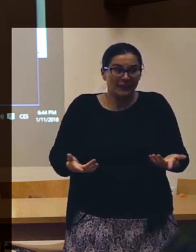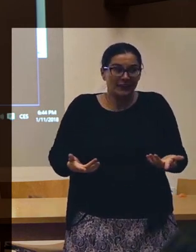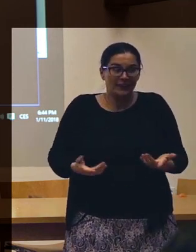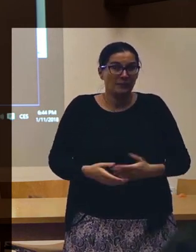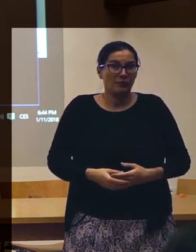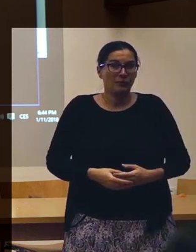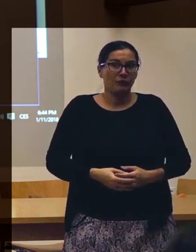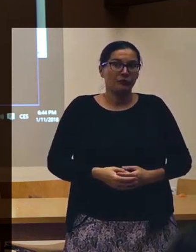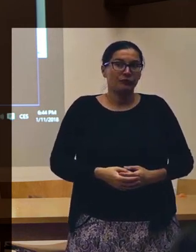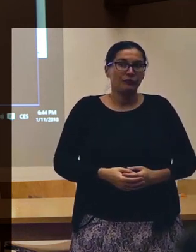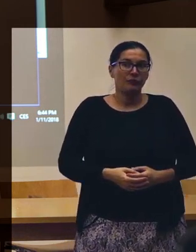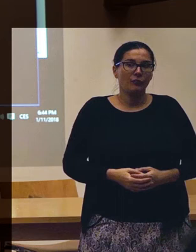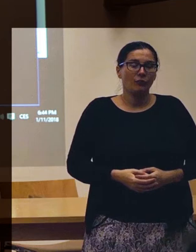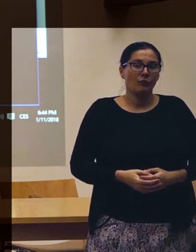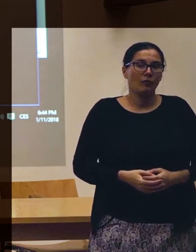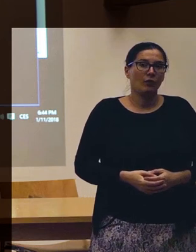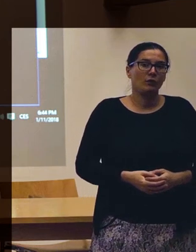of this.